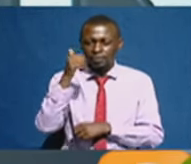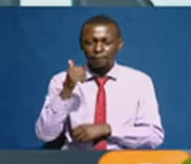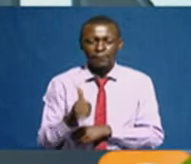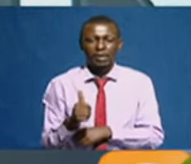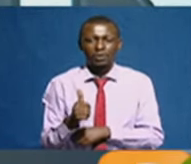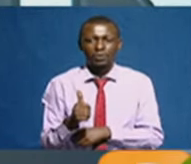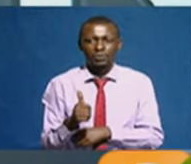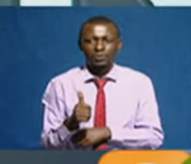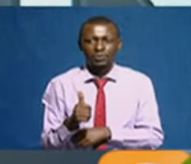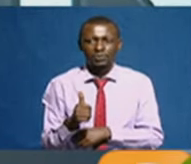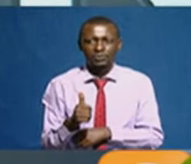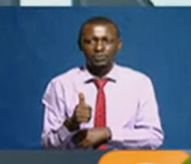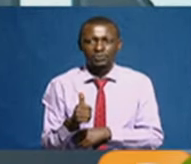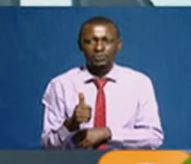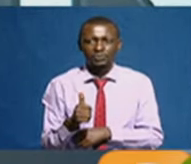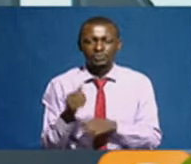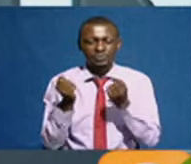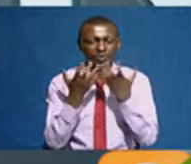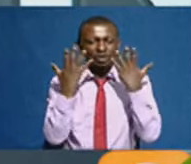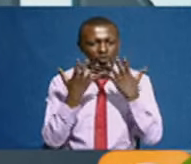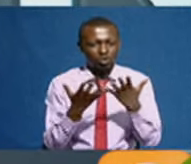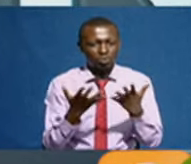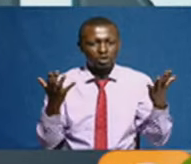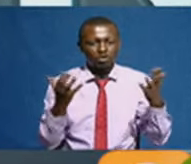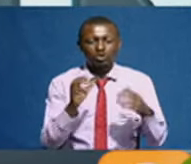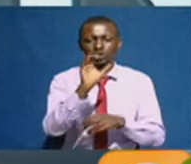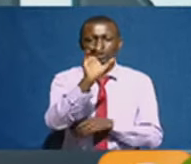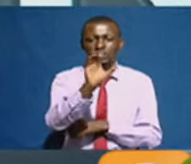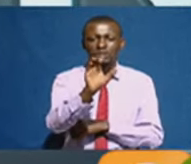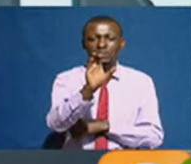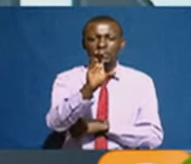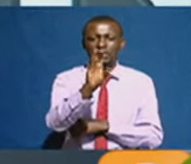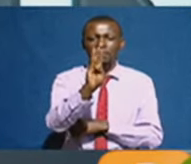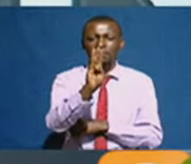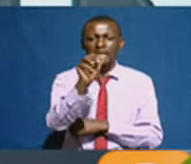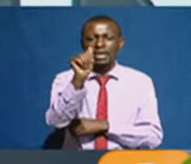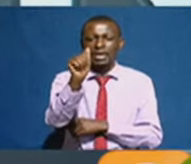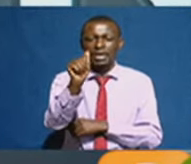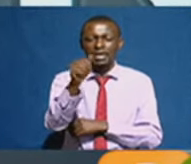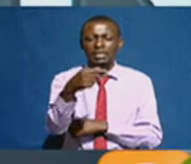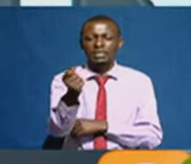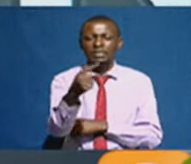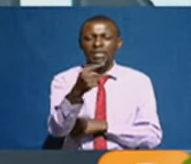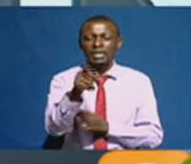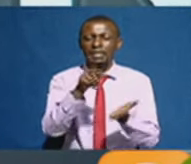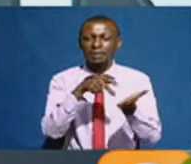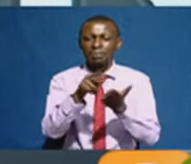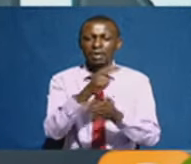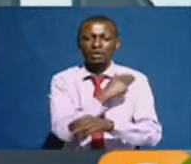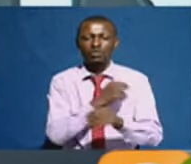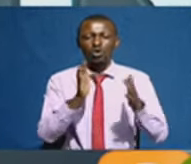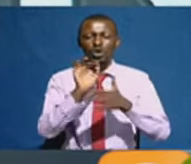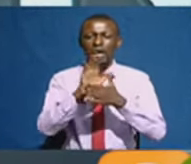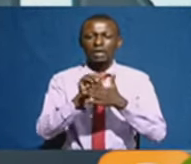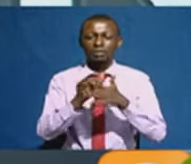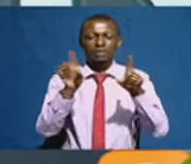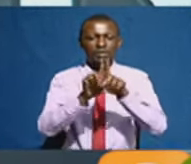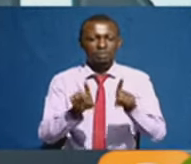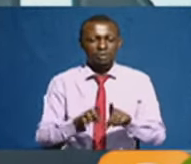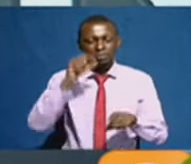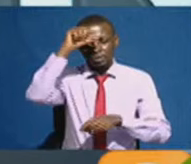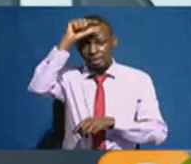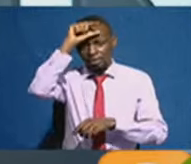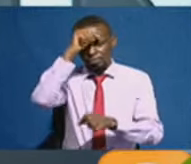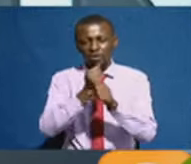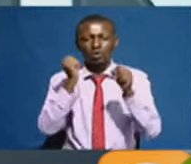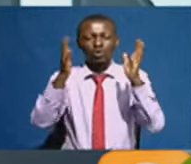Now, it goes in detail, the CBA, about interns, that they will get a salary equivalent to civil servants. Group it L. goes ahead